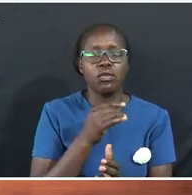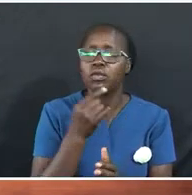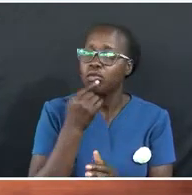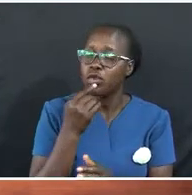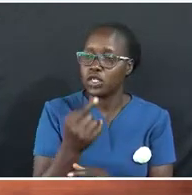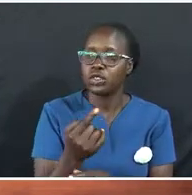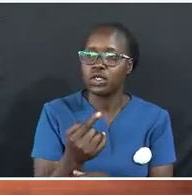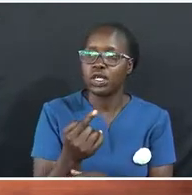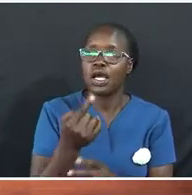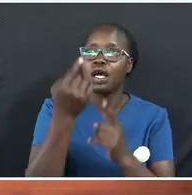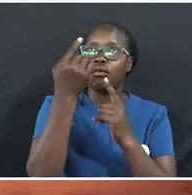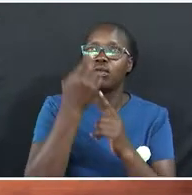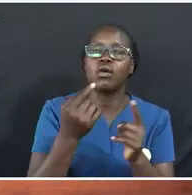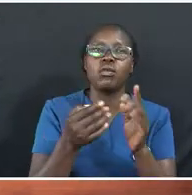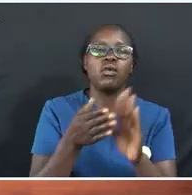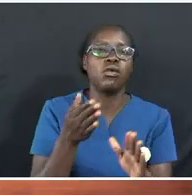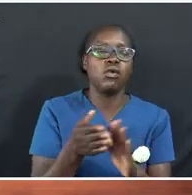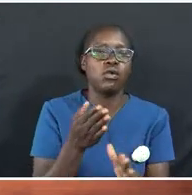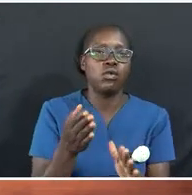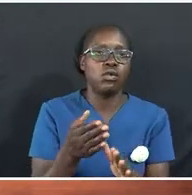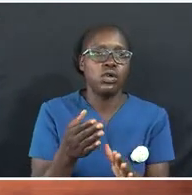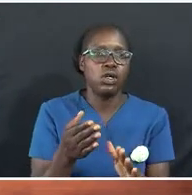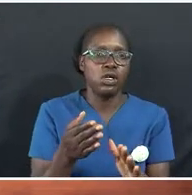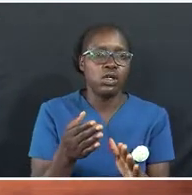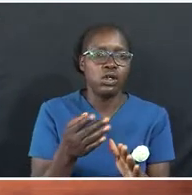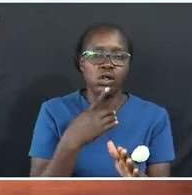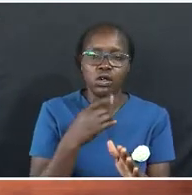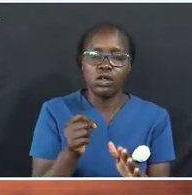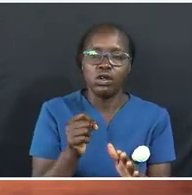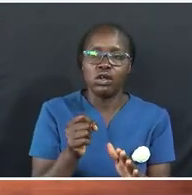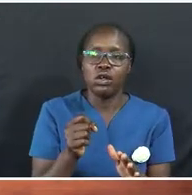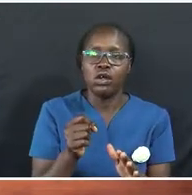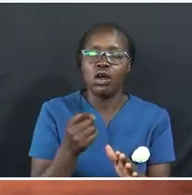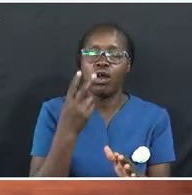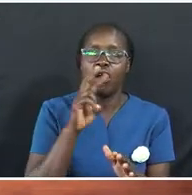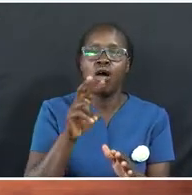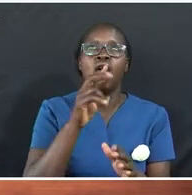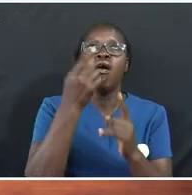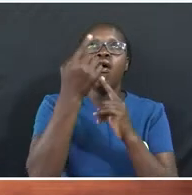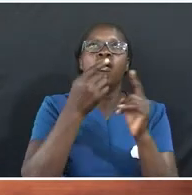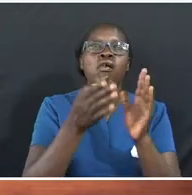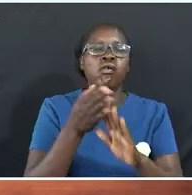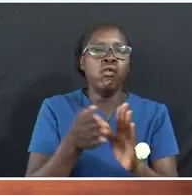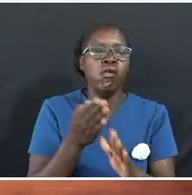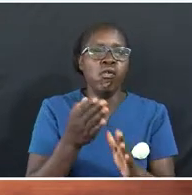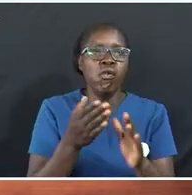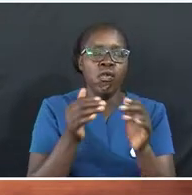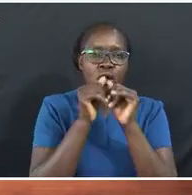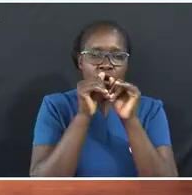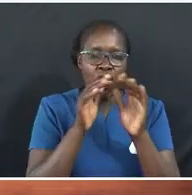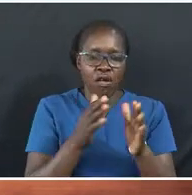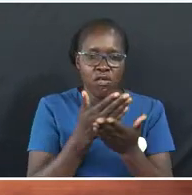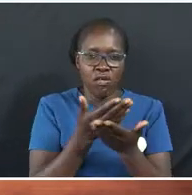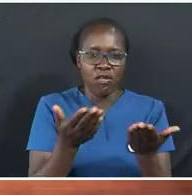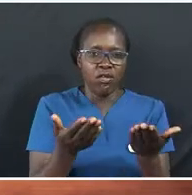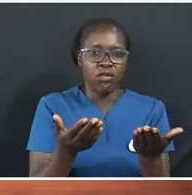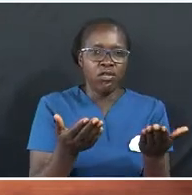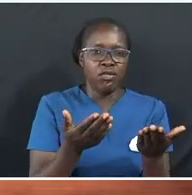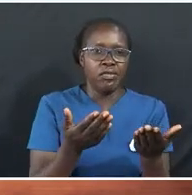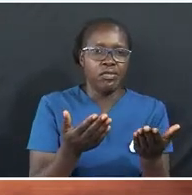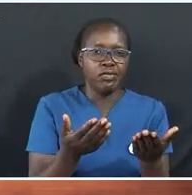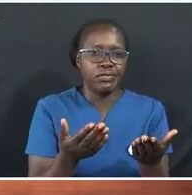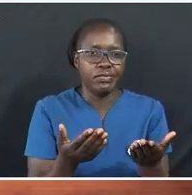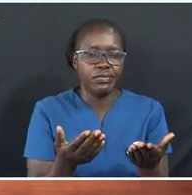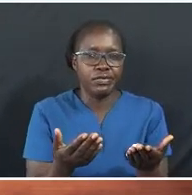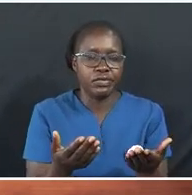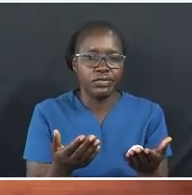"Surely I am coming quickly." So in verse 7 he says, "Behold, I am coming quickly. Blessed is he." It comes to